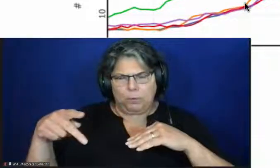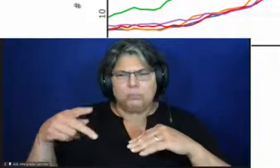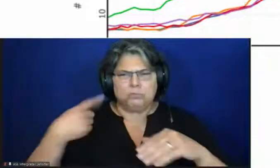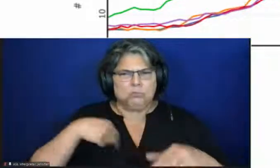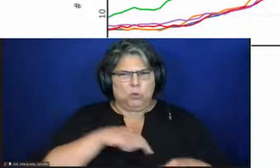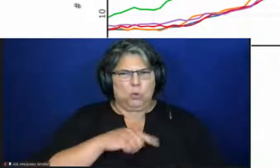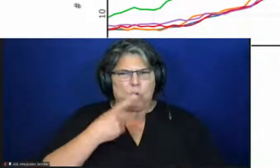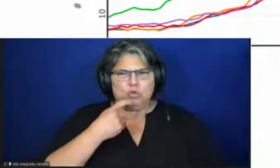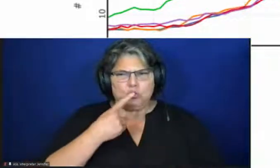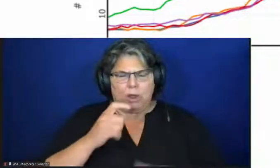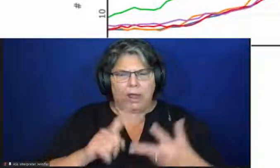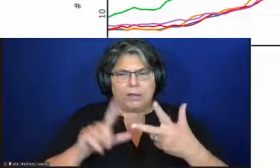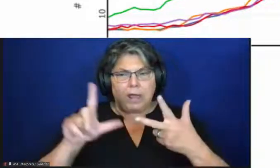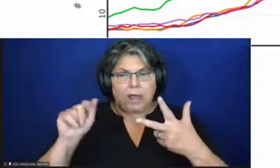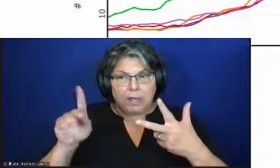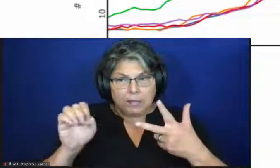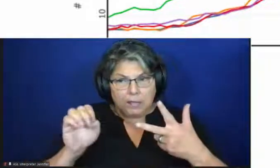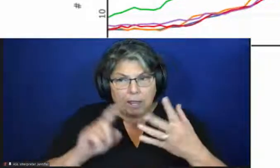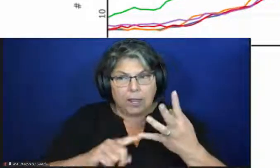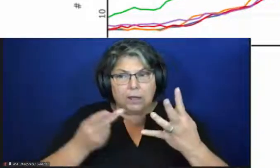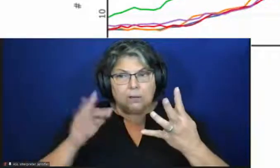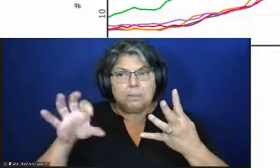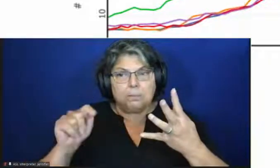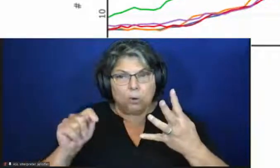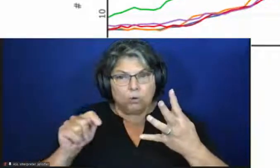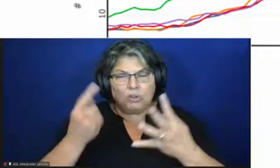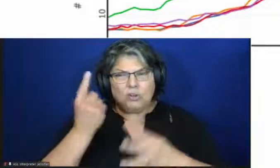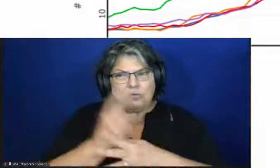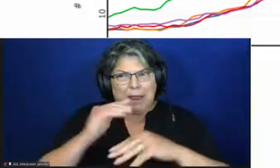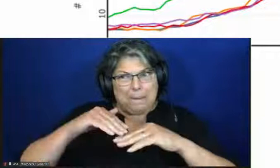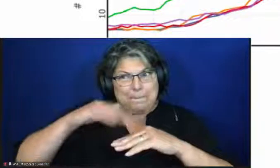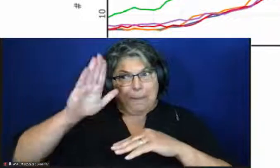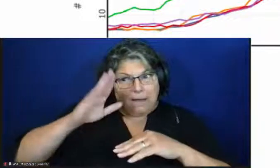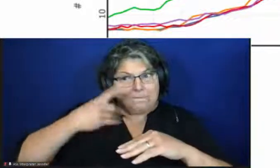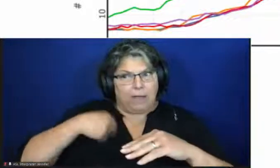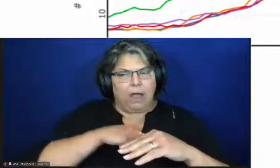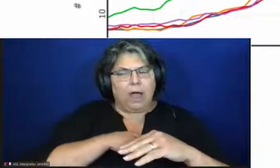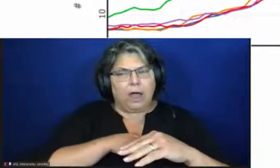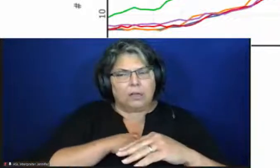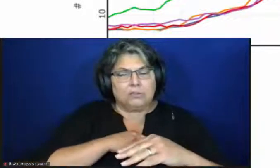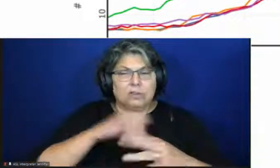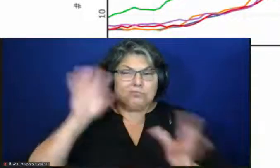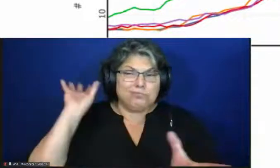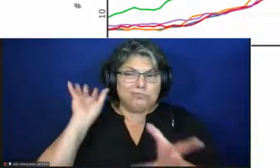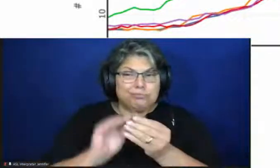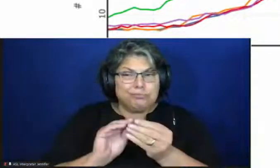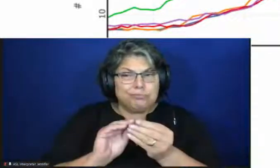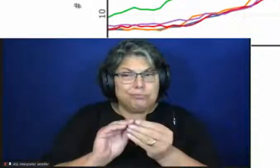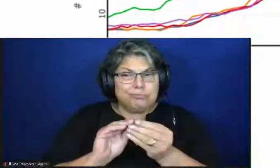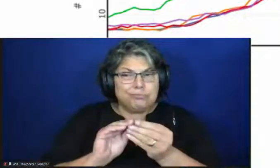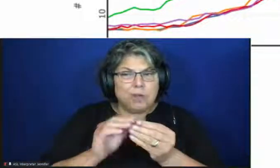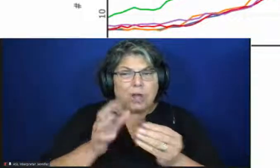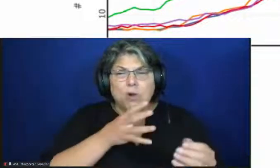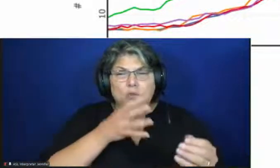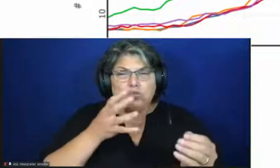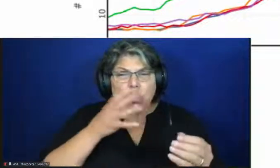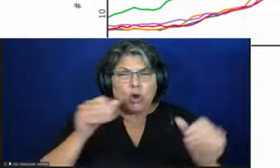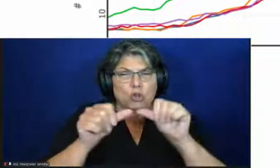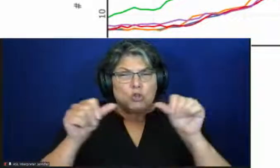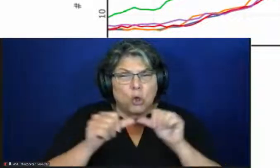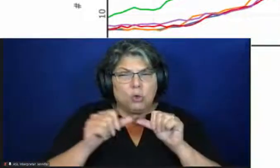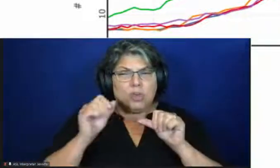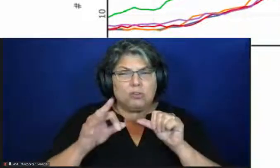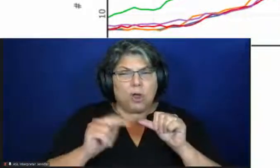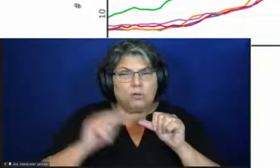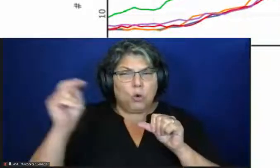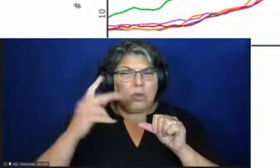red, and Lake and Humboldt County are directly above us. The totality of the Rural Association of Northern